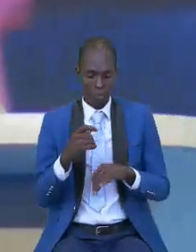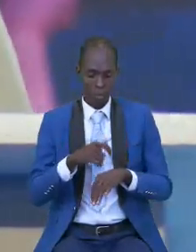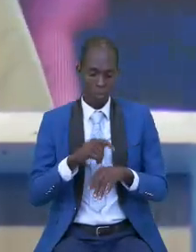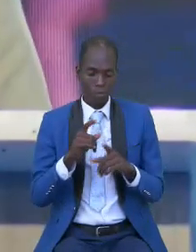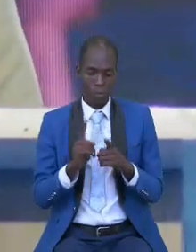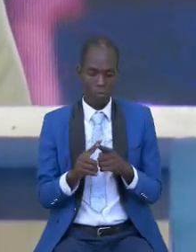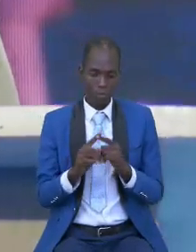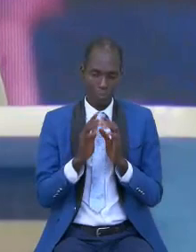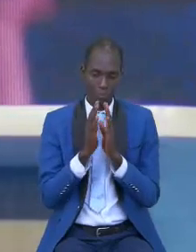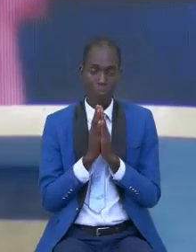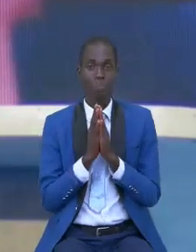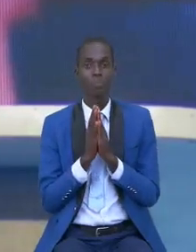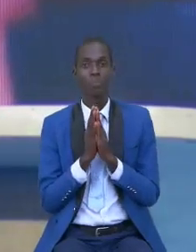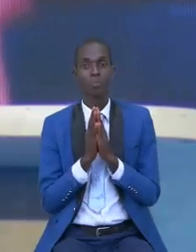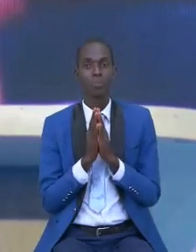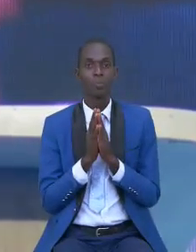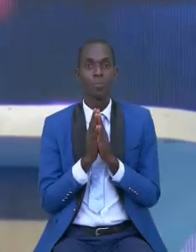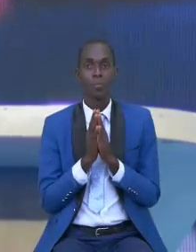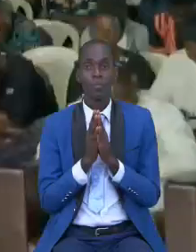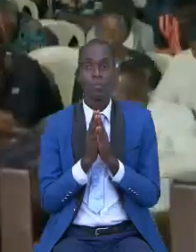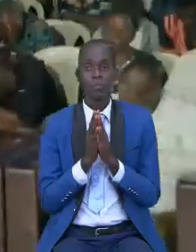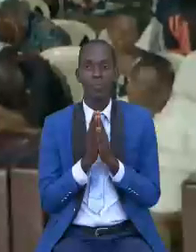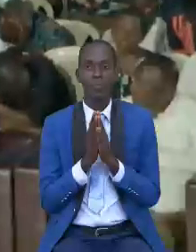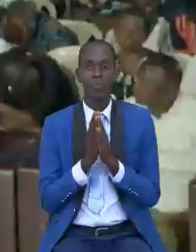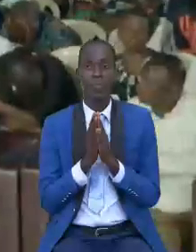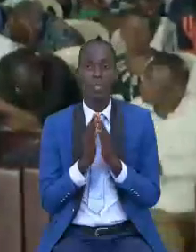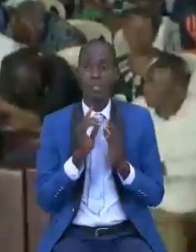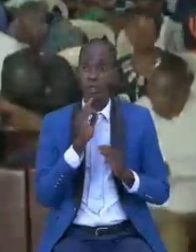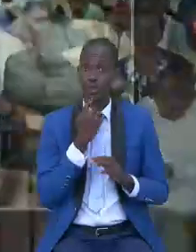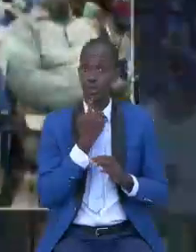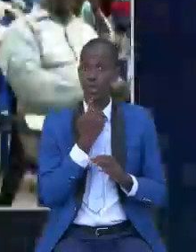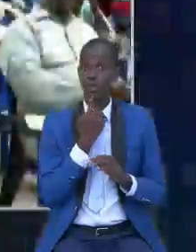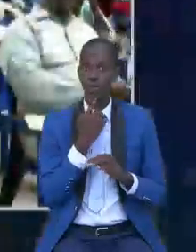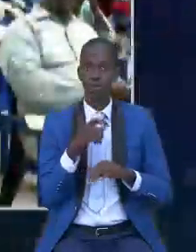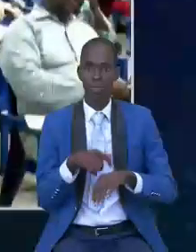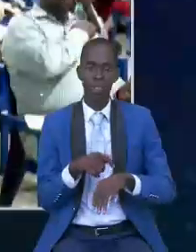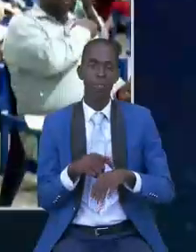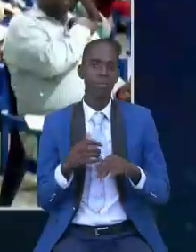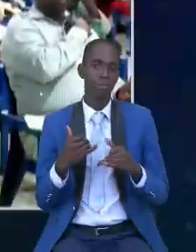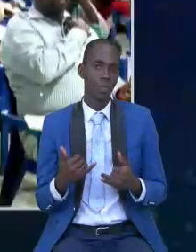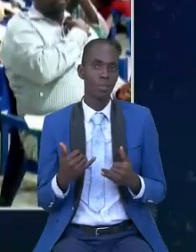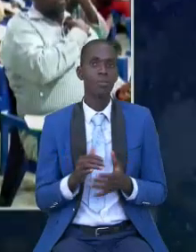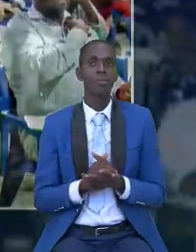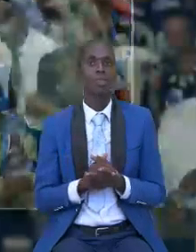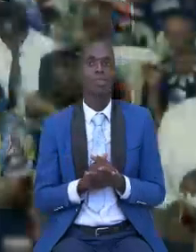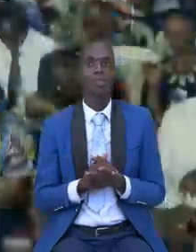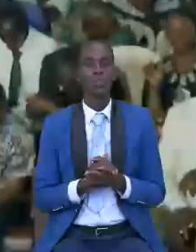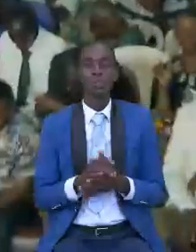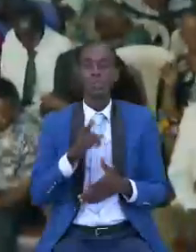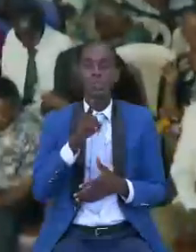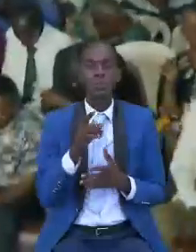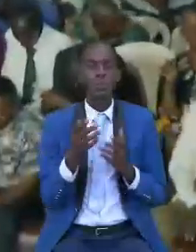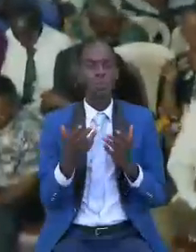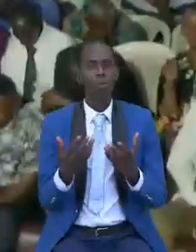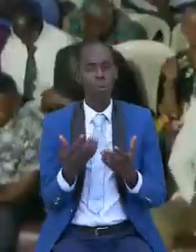and eyes closed. Heads bowed and eyes closed. You want